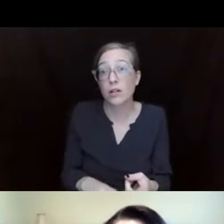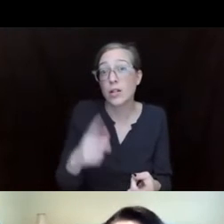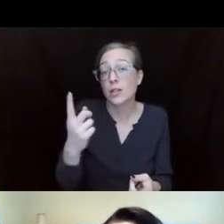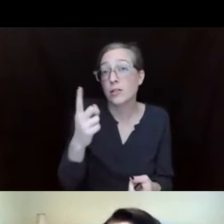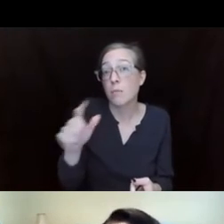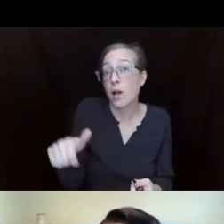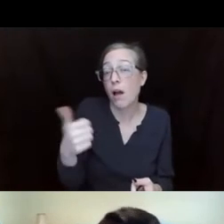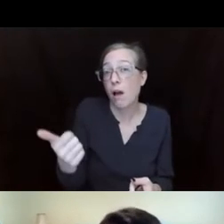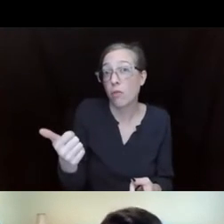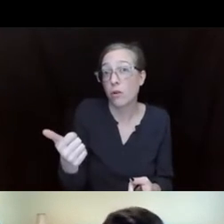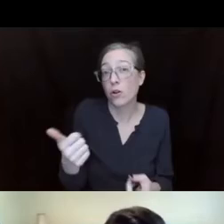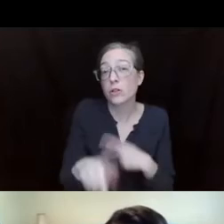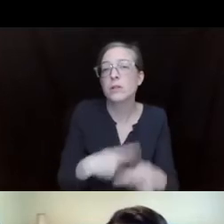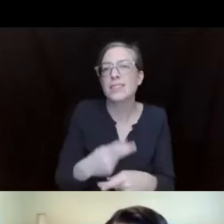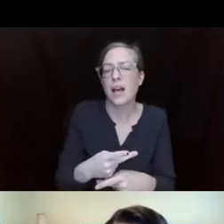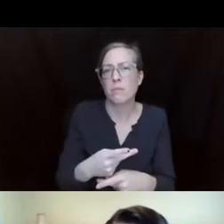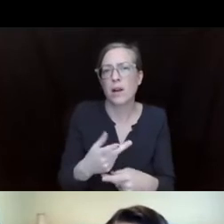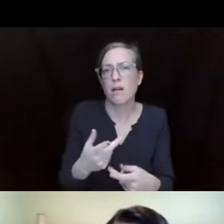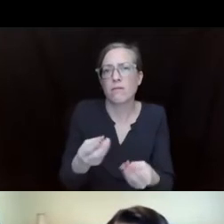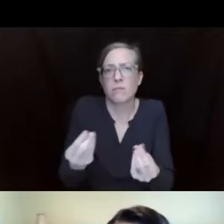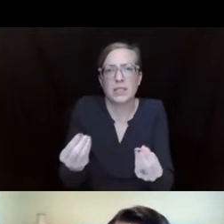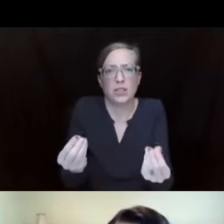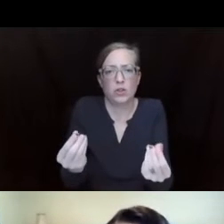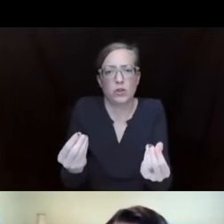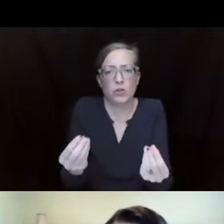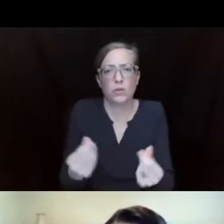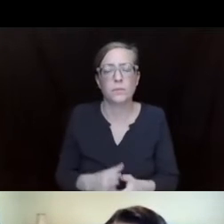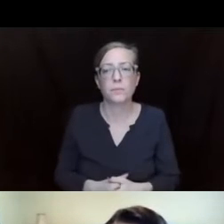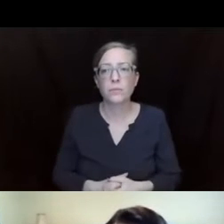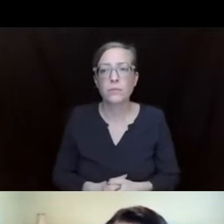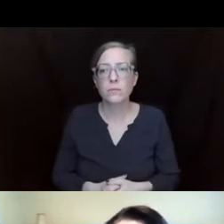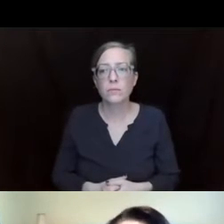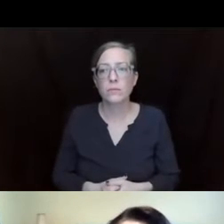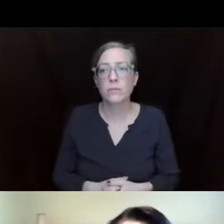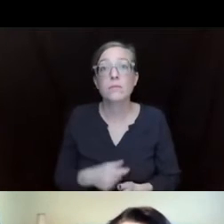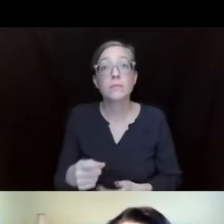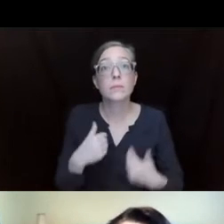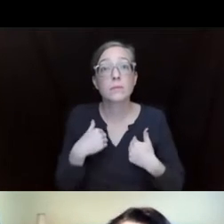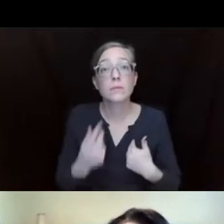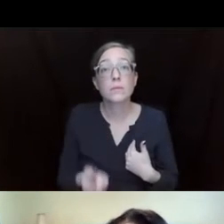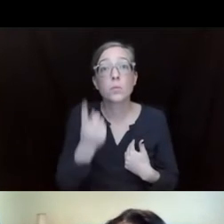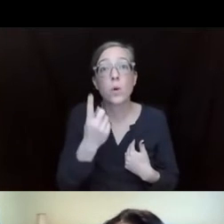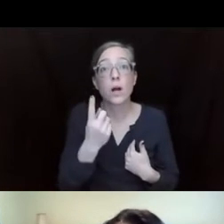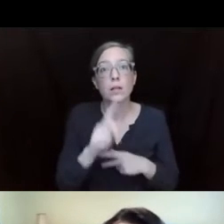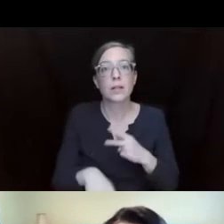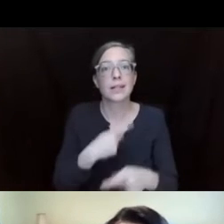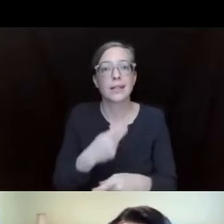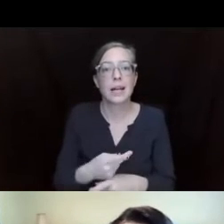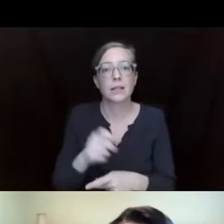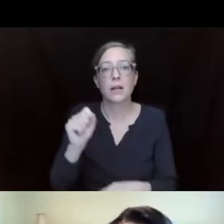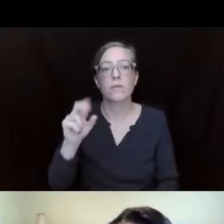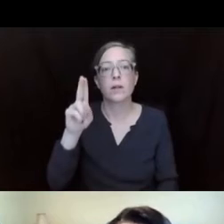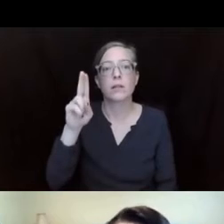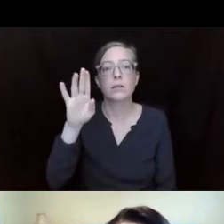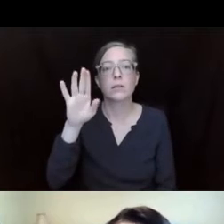these devices are inexpensive. The whole device is made of a single substrate and the electrodes are external. So I use